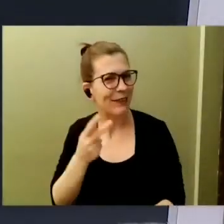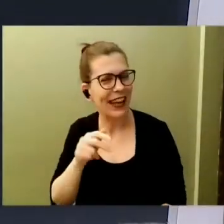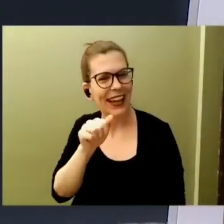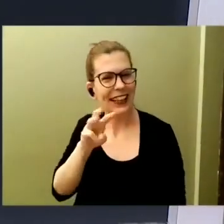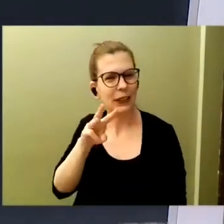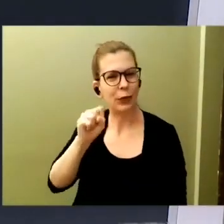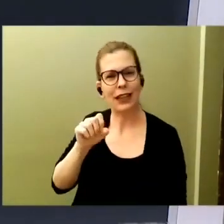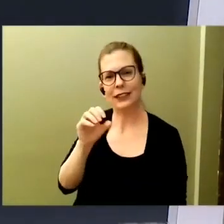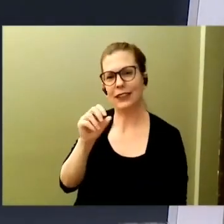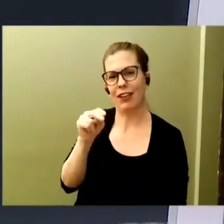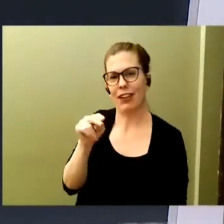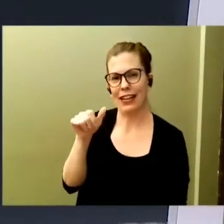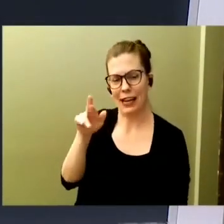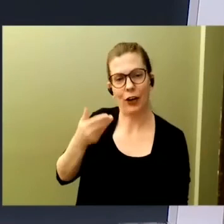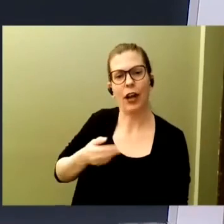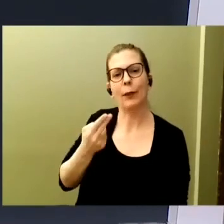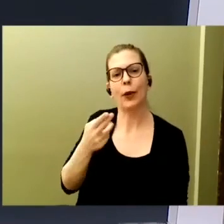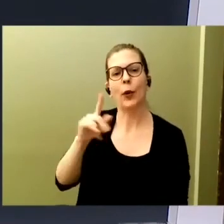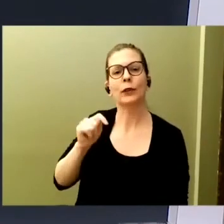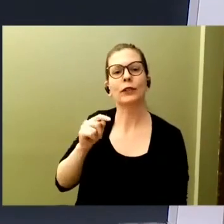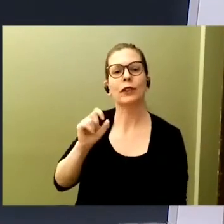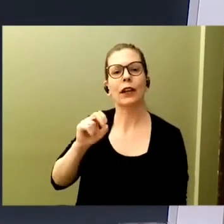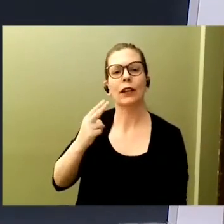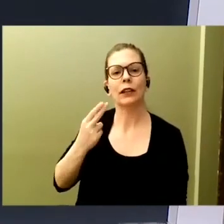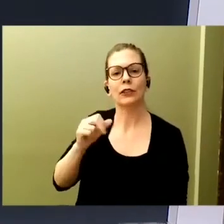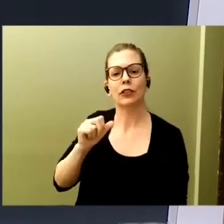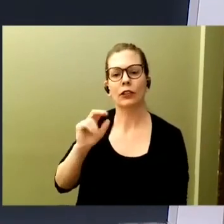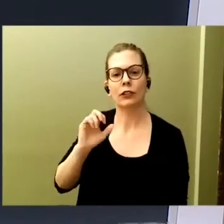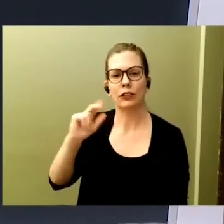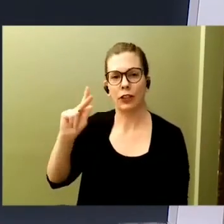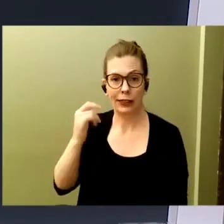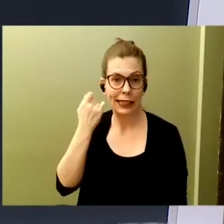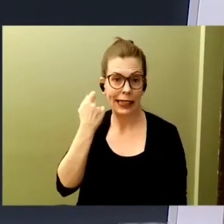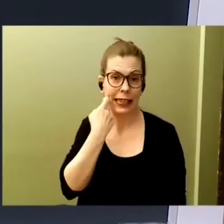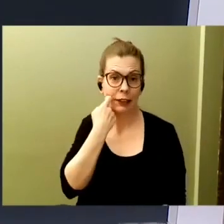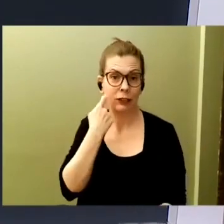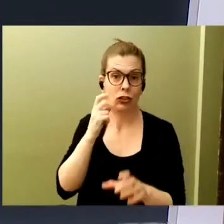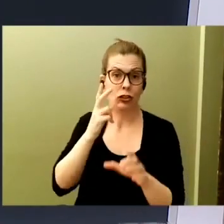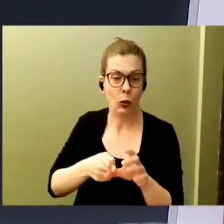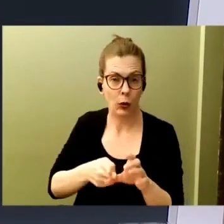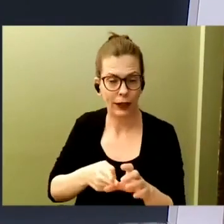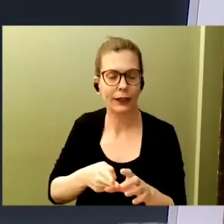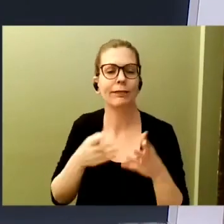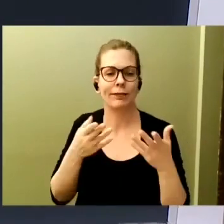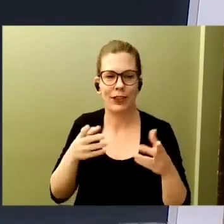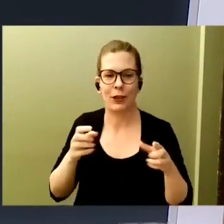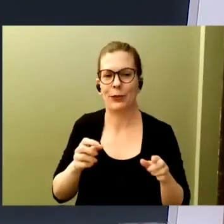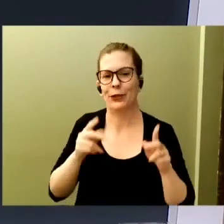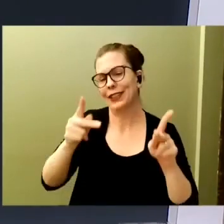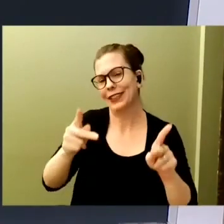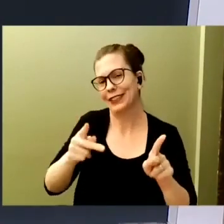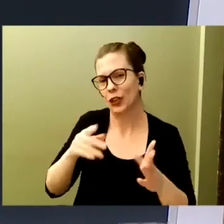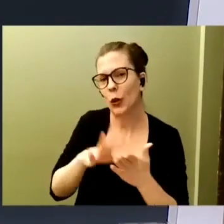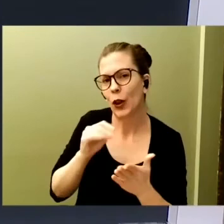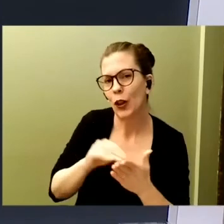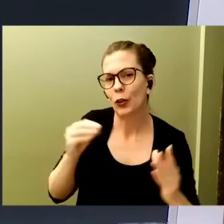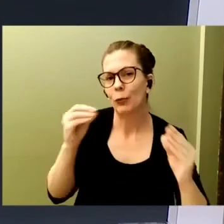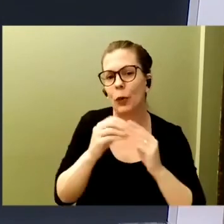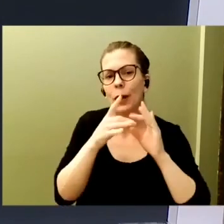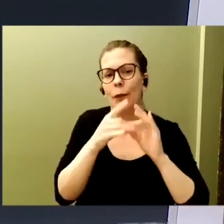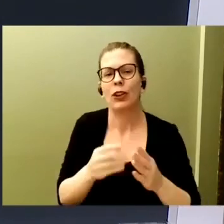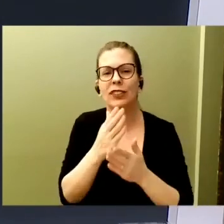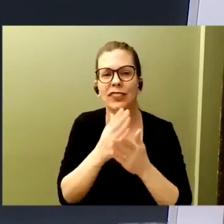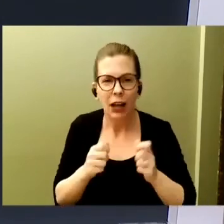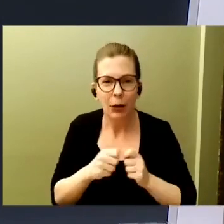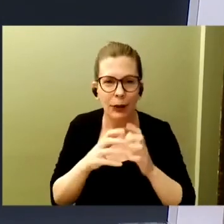I'm your host, Shashank. If you're just tuning in, this is your opportunity to learn more about some of the launches we have here